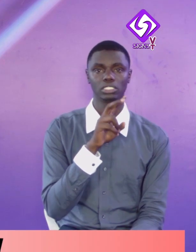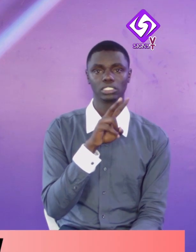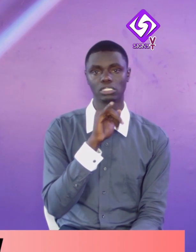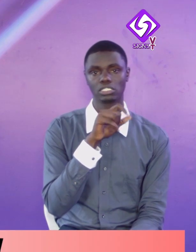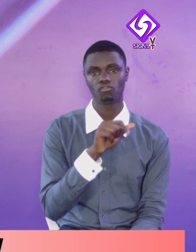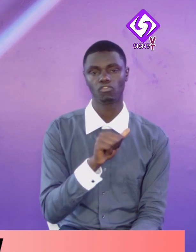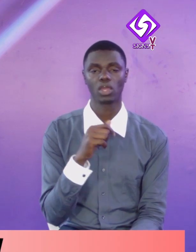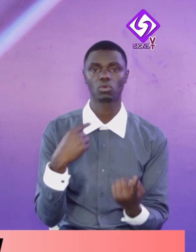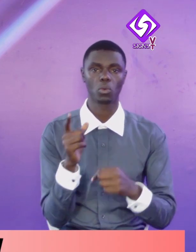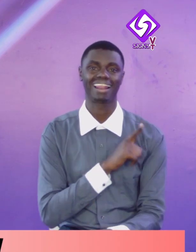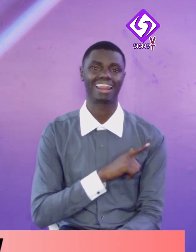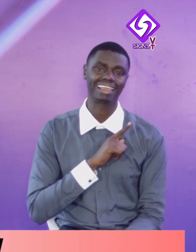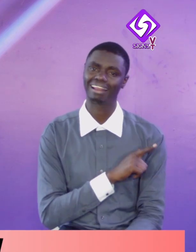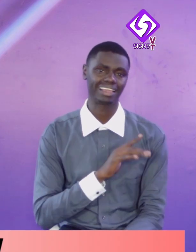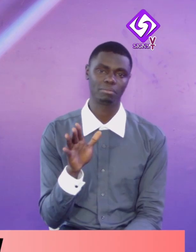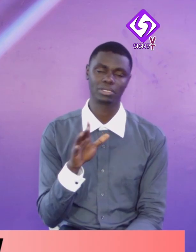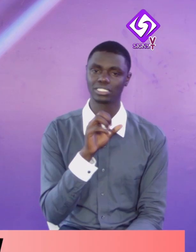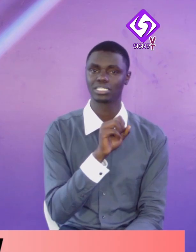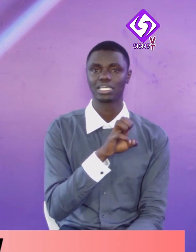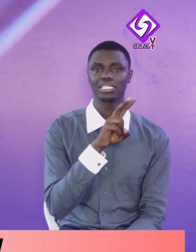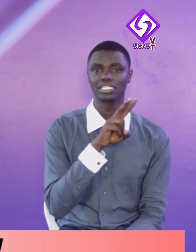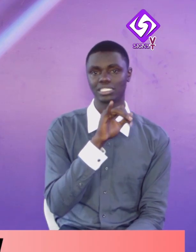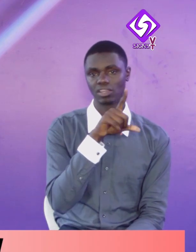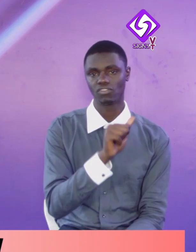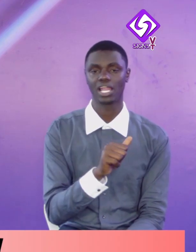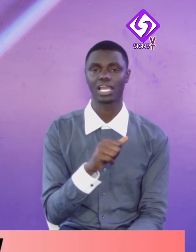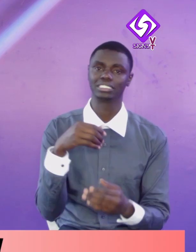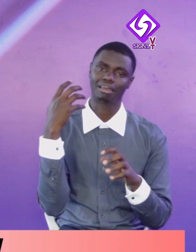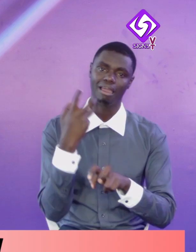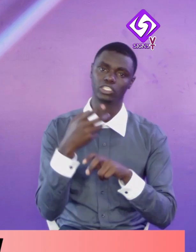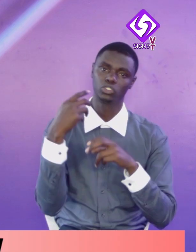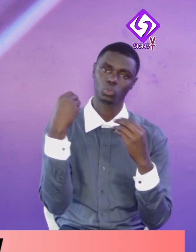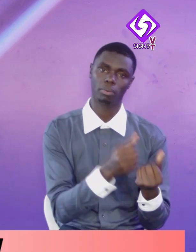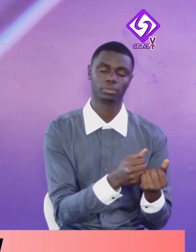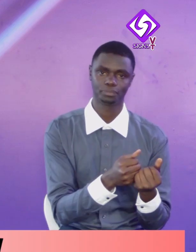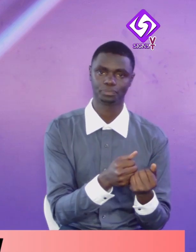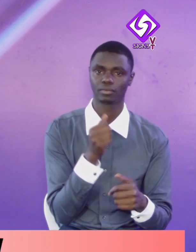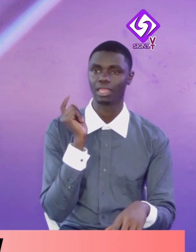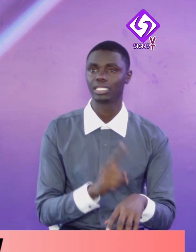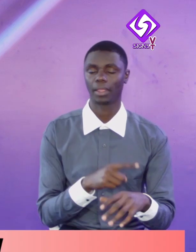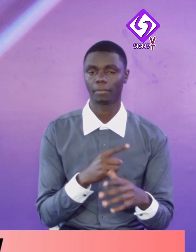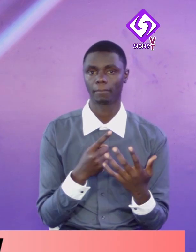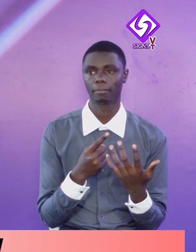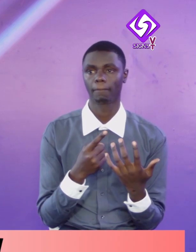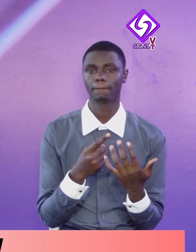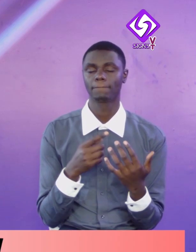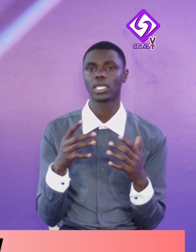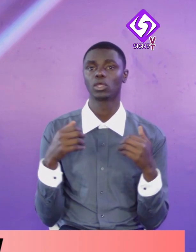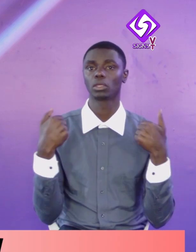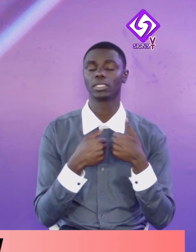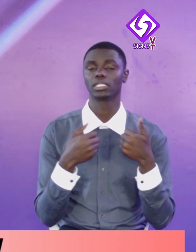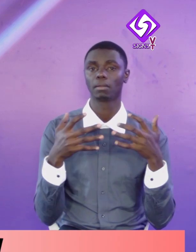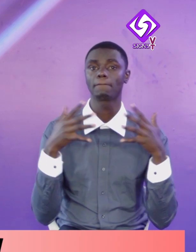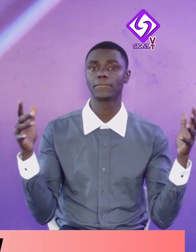luckily, because Sevilla is hard to beat these days. Yeah. Especially when it meets big teams like Real